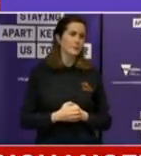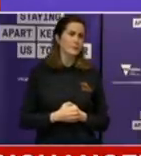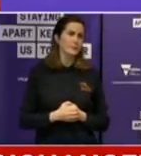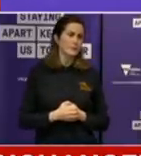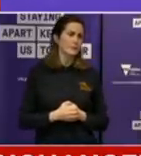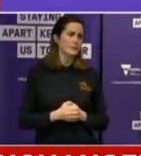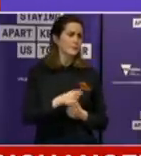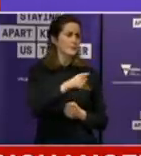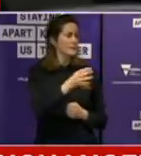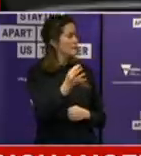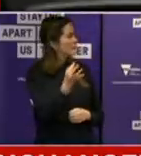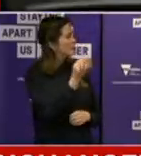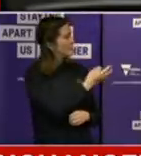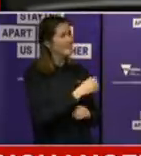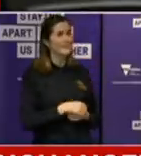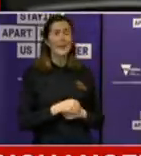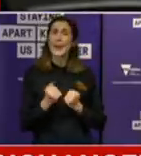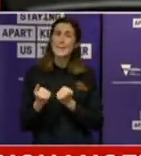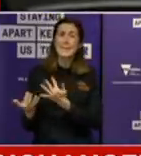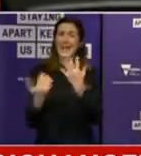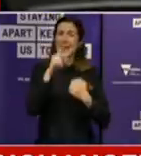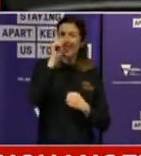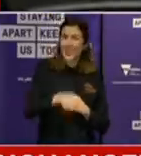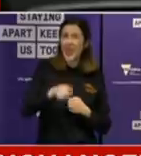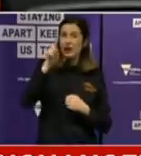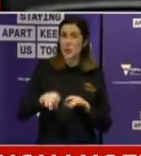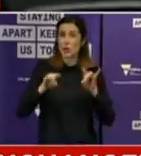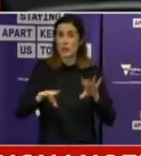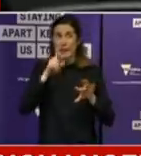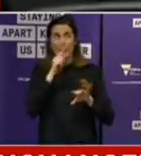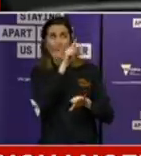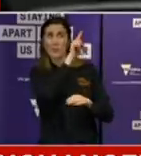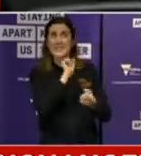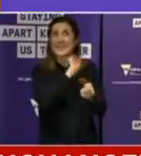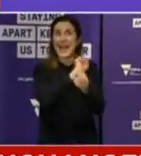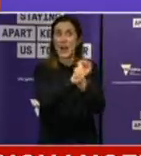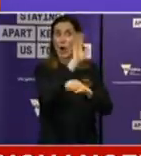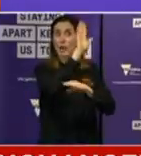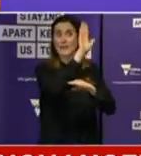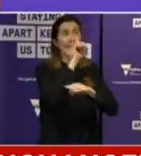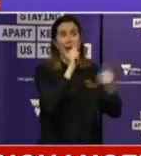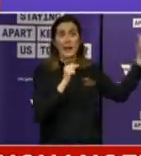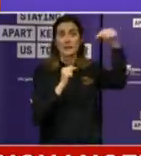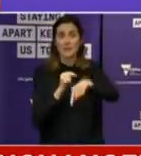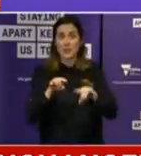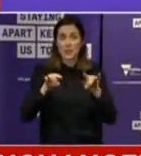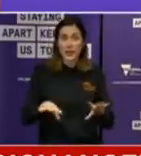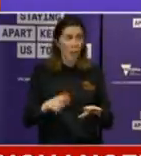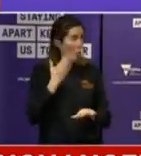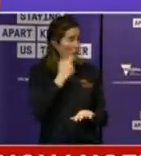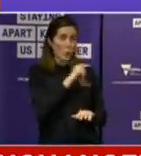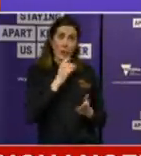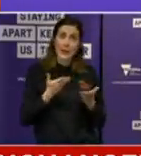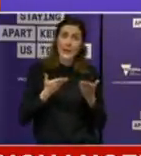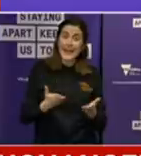Australians remain stranded overseas. When can we see Victoria start to take arrivals back in? It's too early for us to say, but